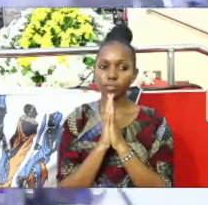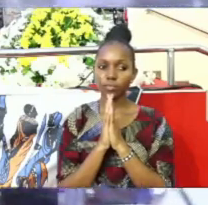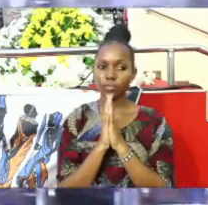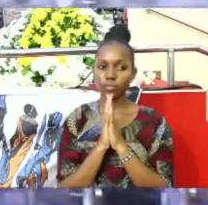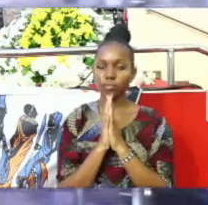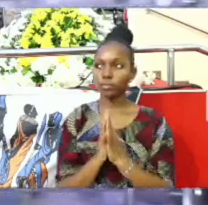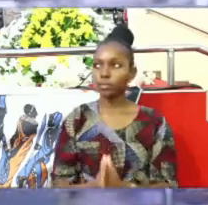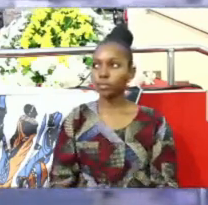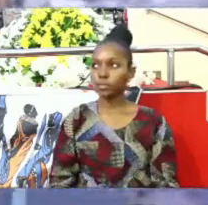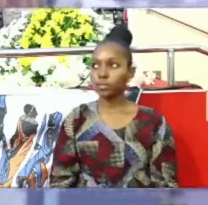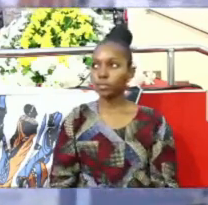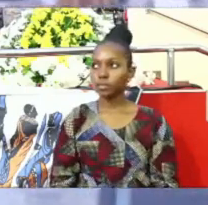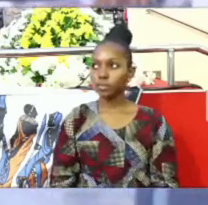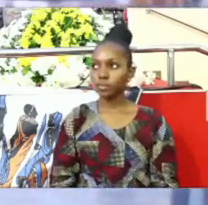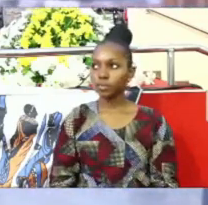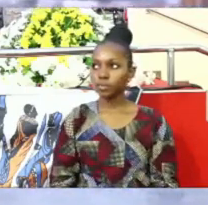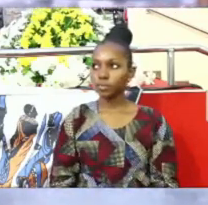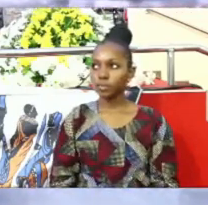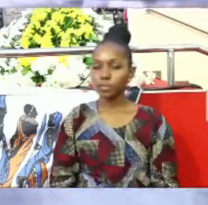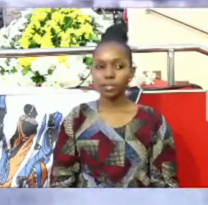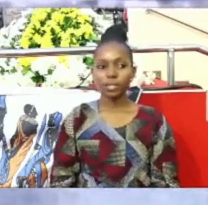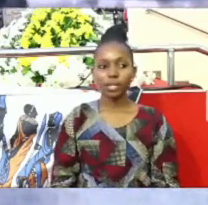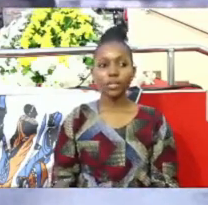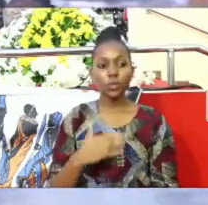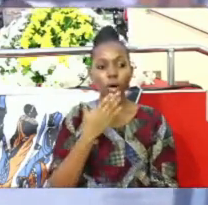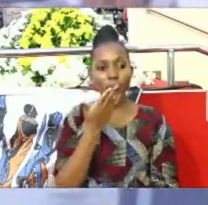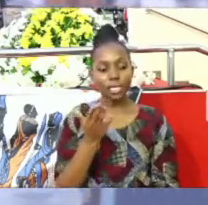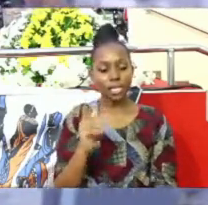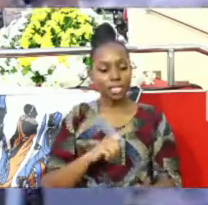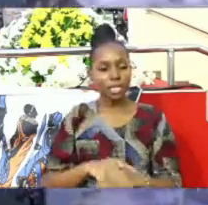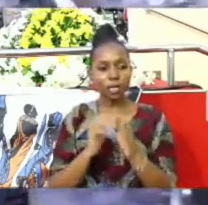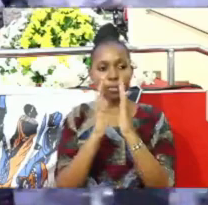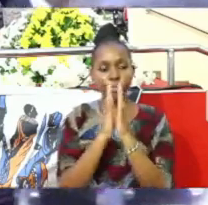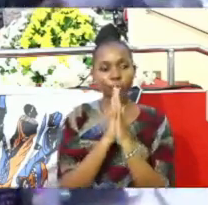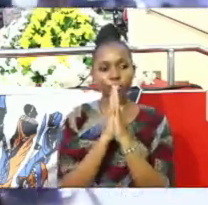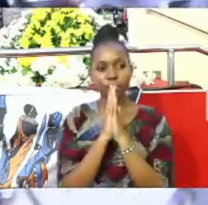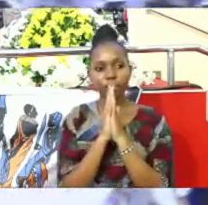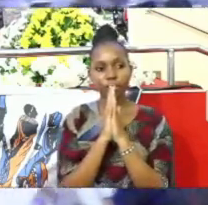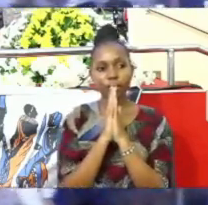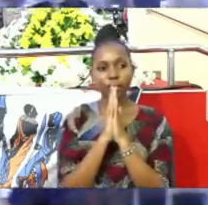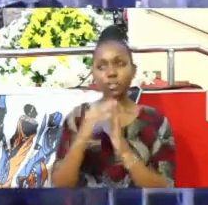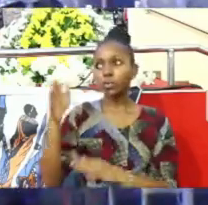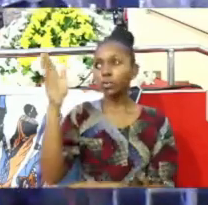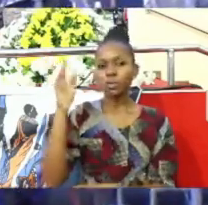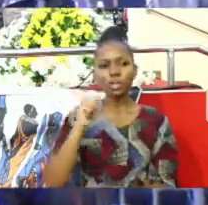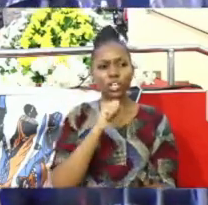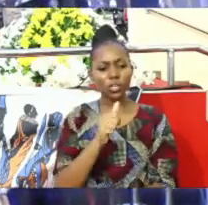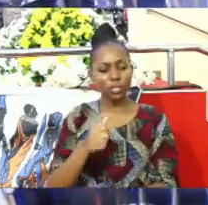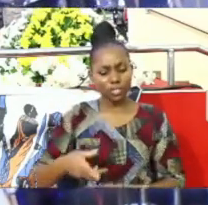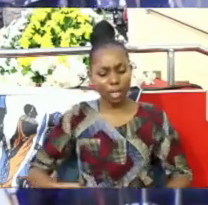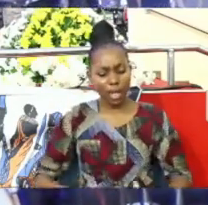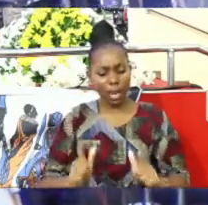air, and that ball becomes a ball to be played. Don't allow people to measure